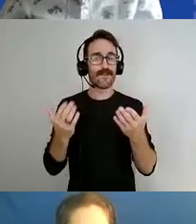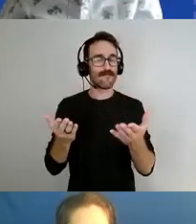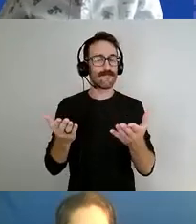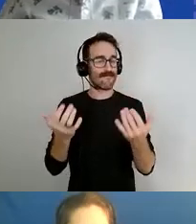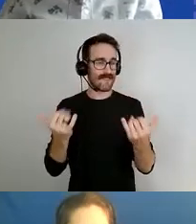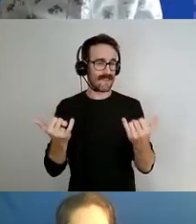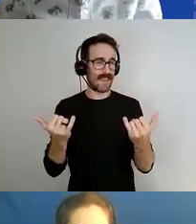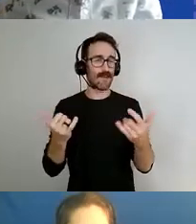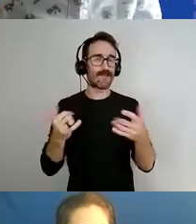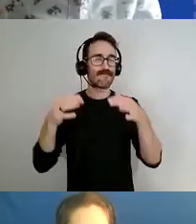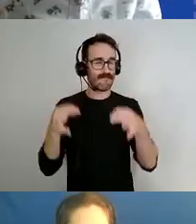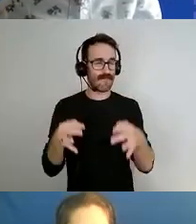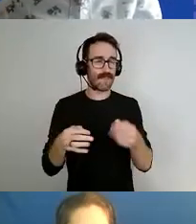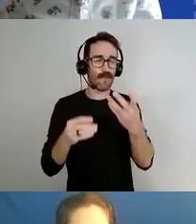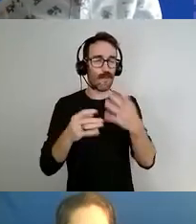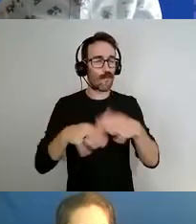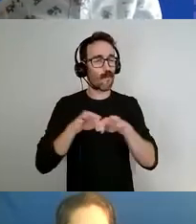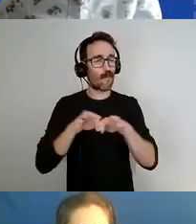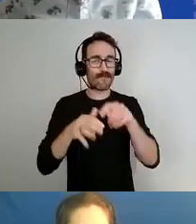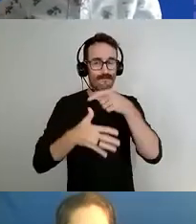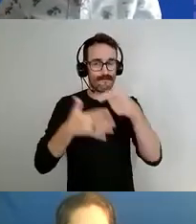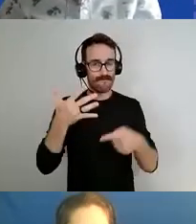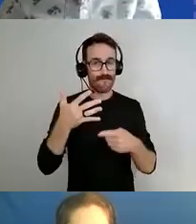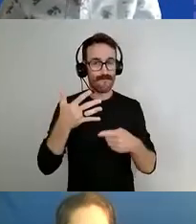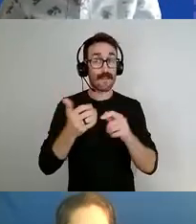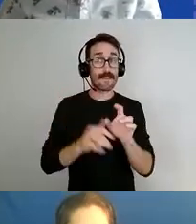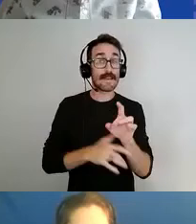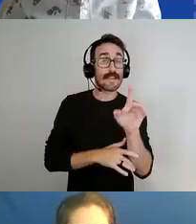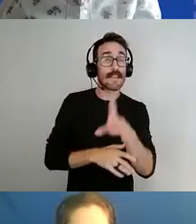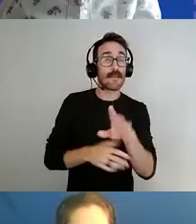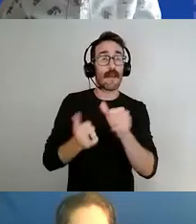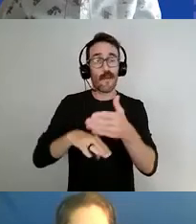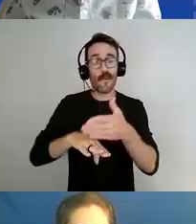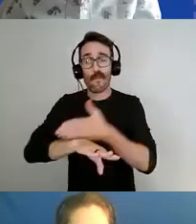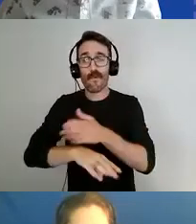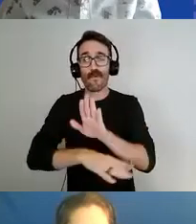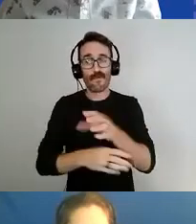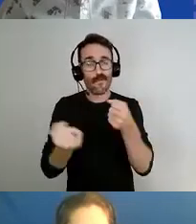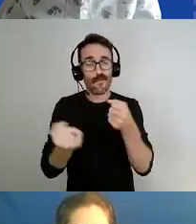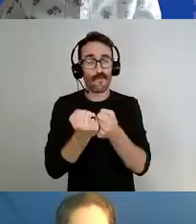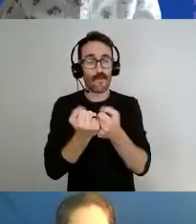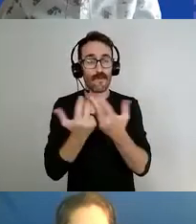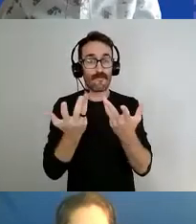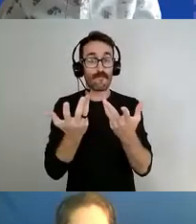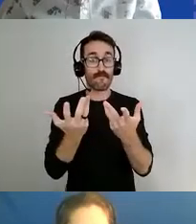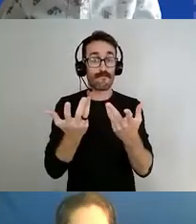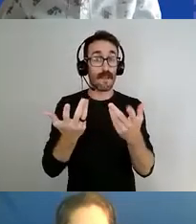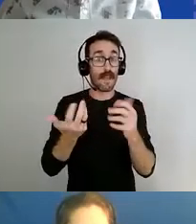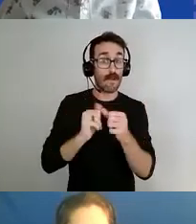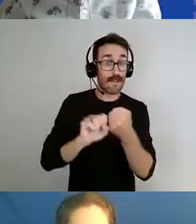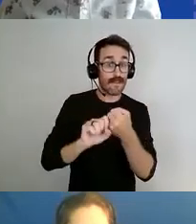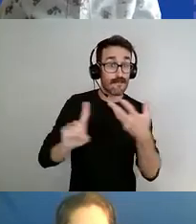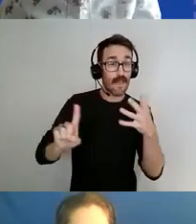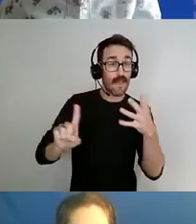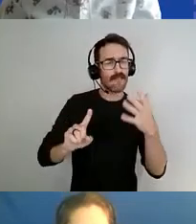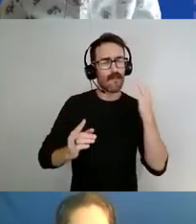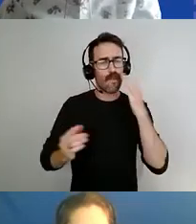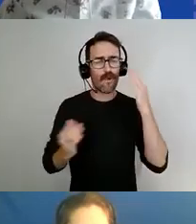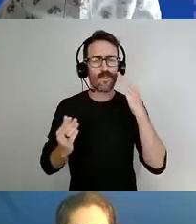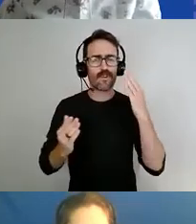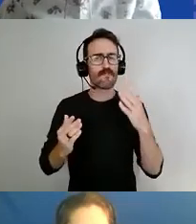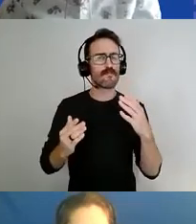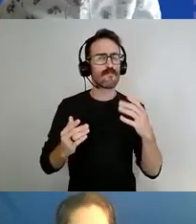so tips for providing affirming support: expand your understanding. So at a basic level, familiarizing yourself